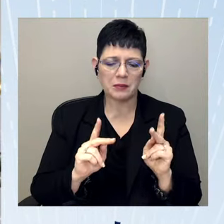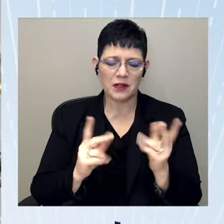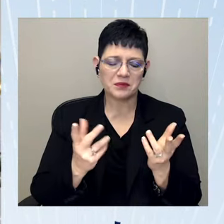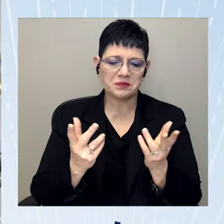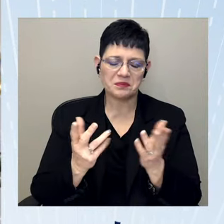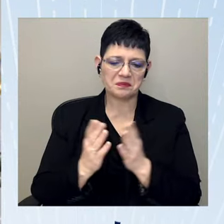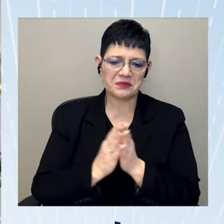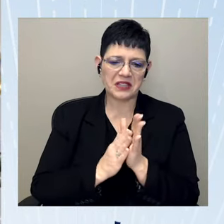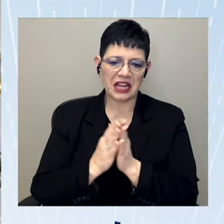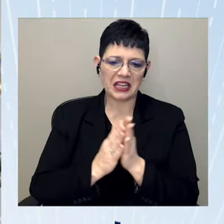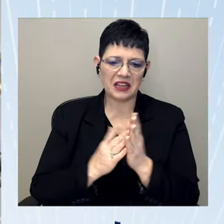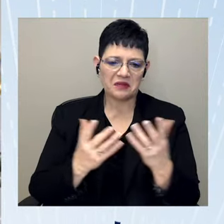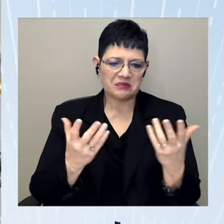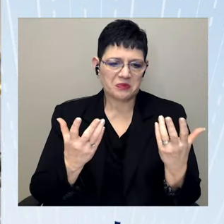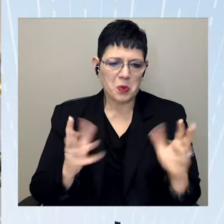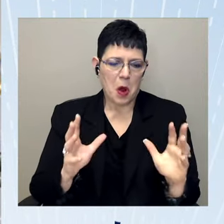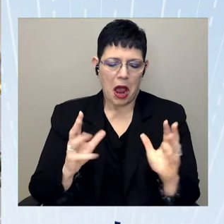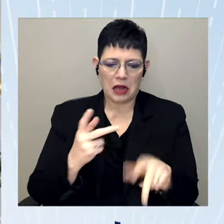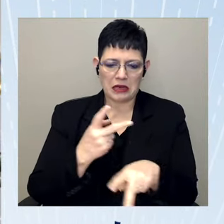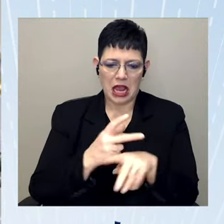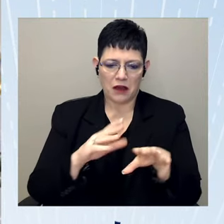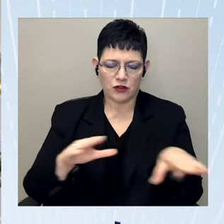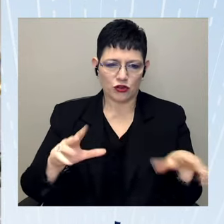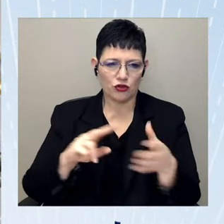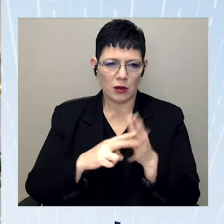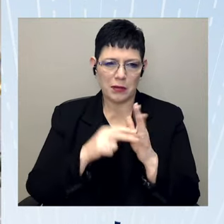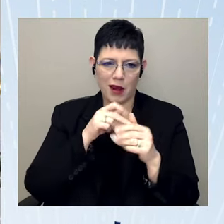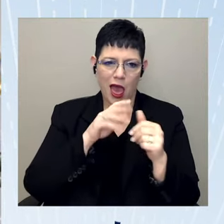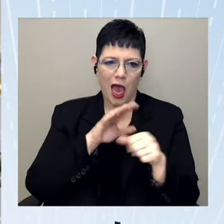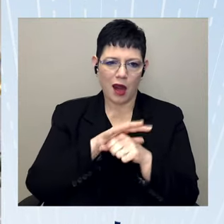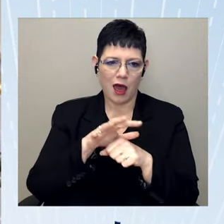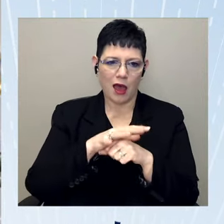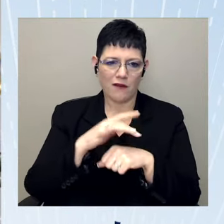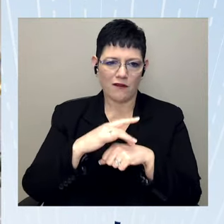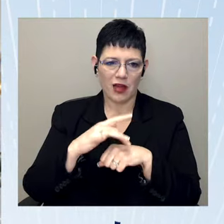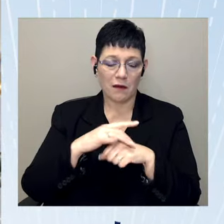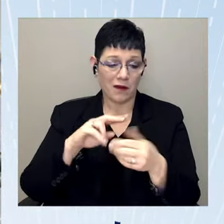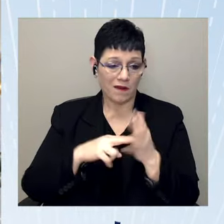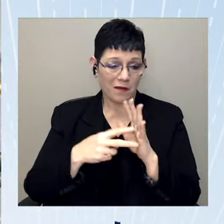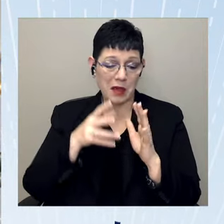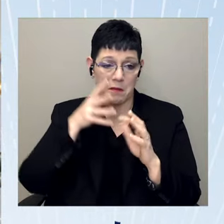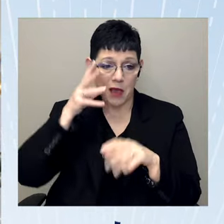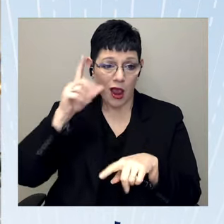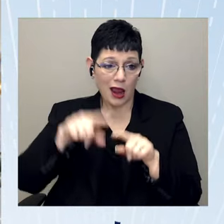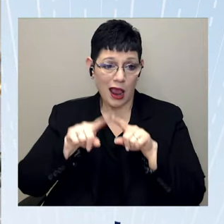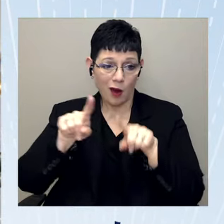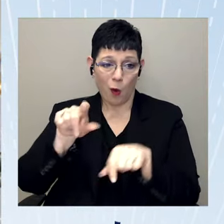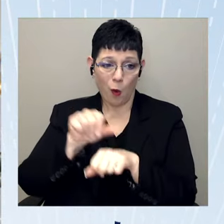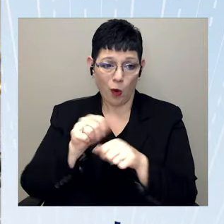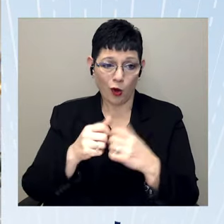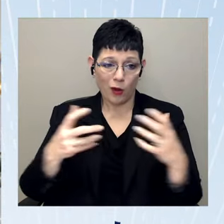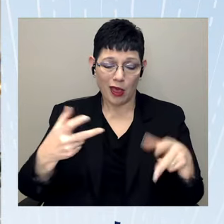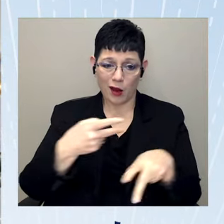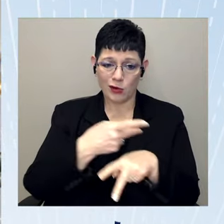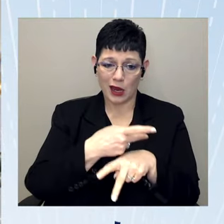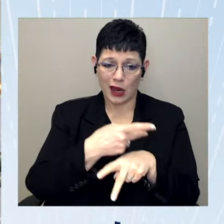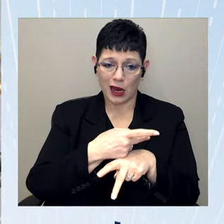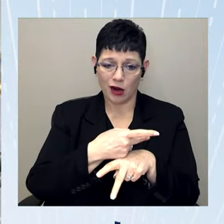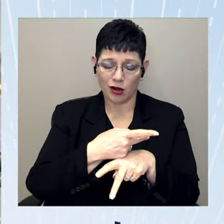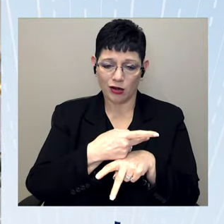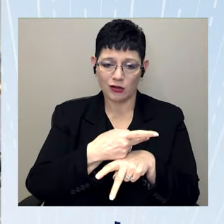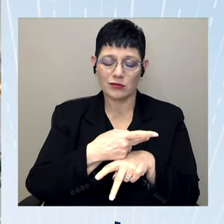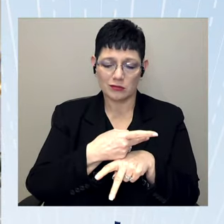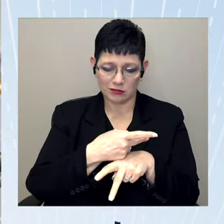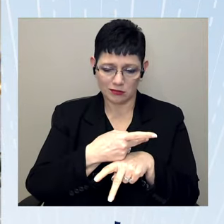children, leaving them without care and the parents unable to work. Early childhood education is not an